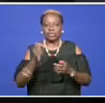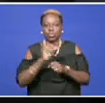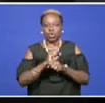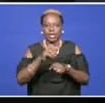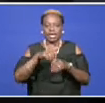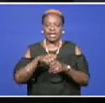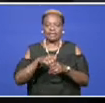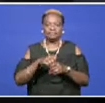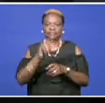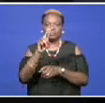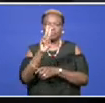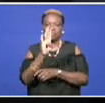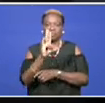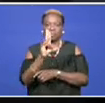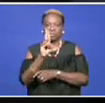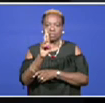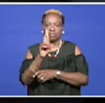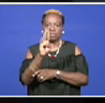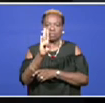a number of years ago.